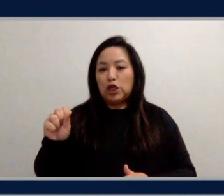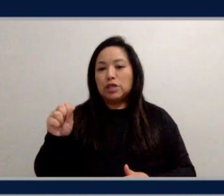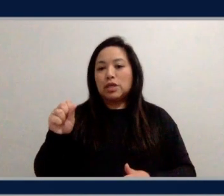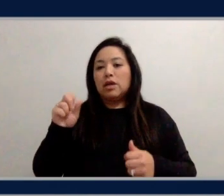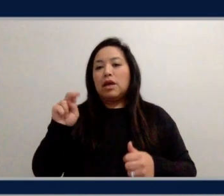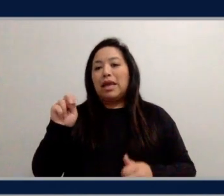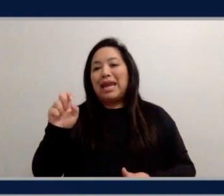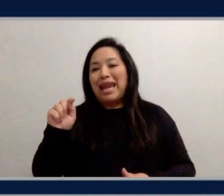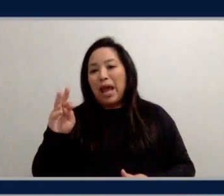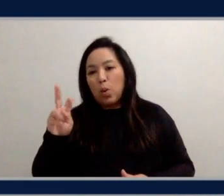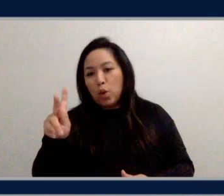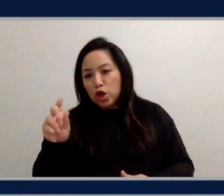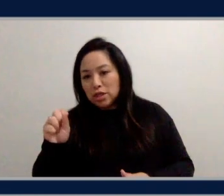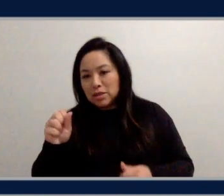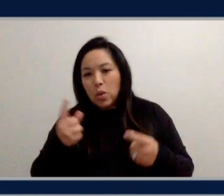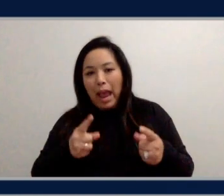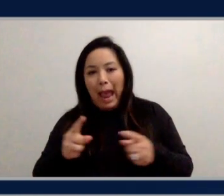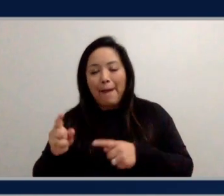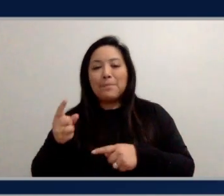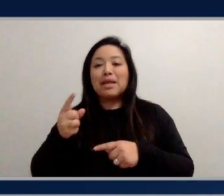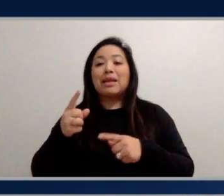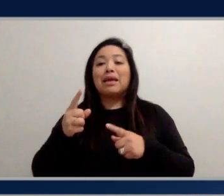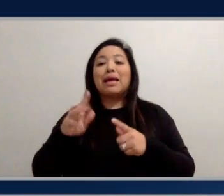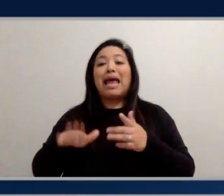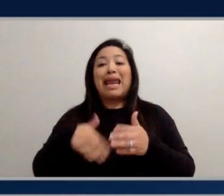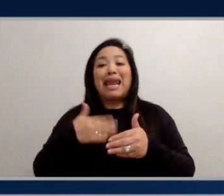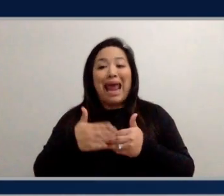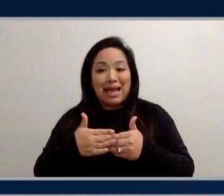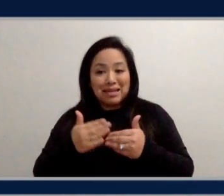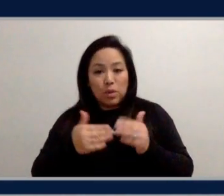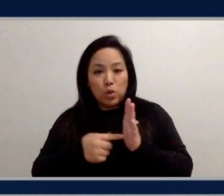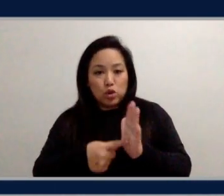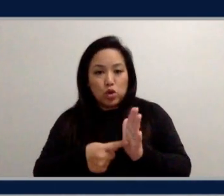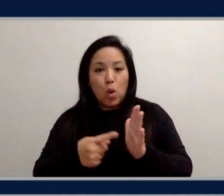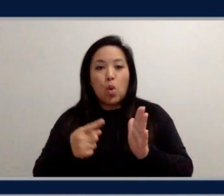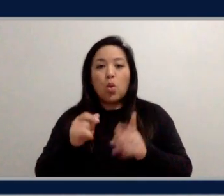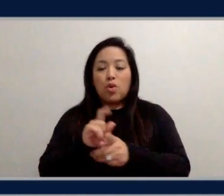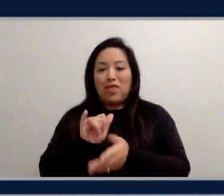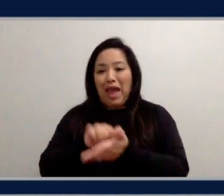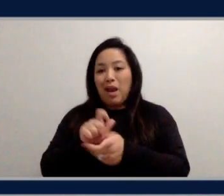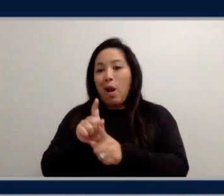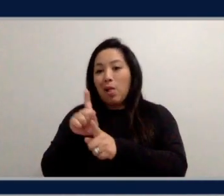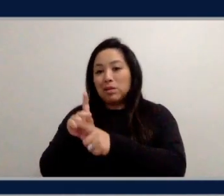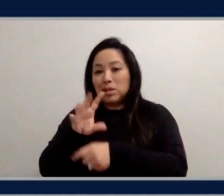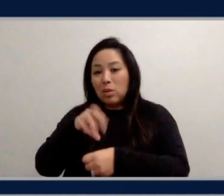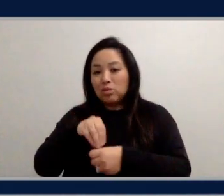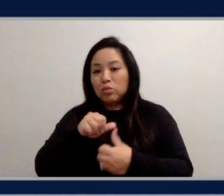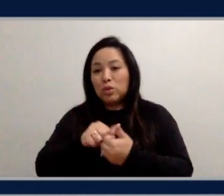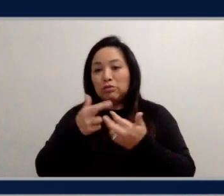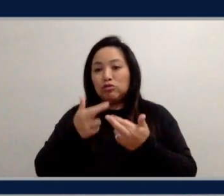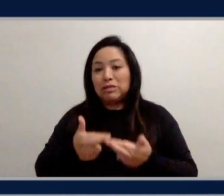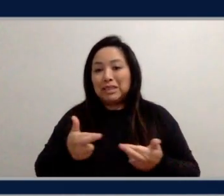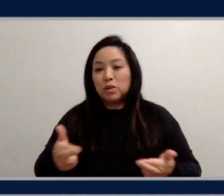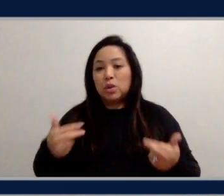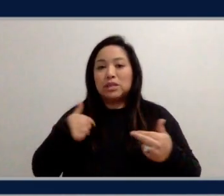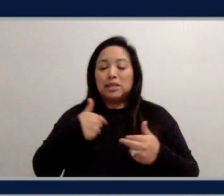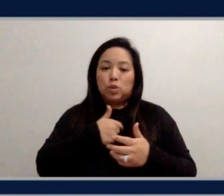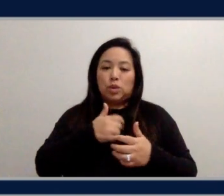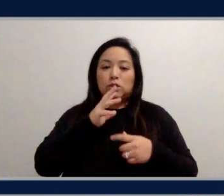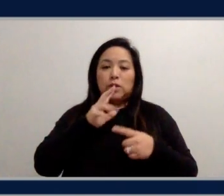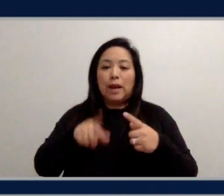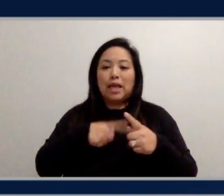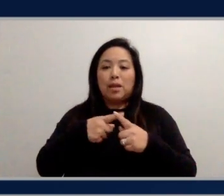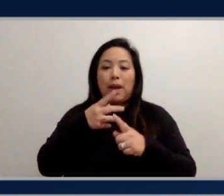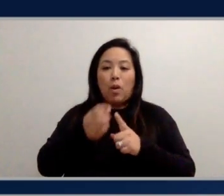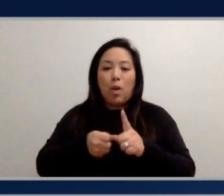forth. And one last thing I'll show is that we also have a pivot by the resources, because in the end, it's also about what was impacted,